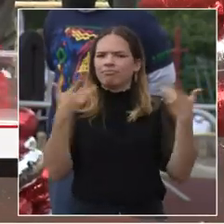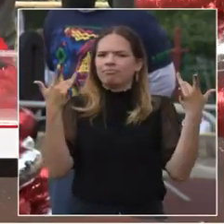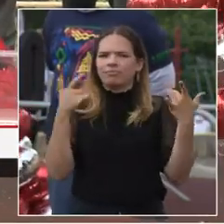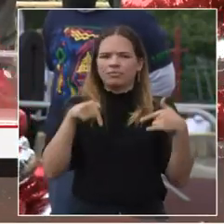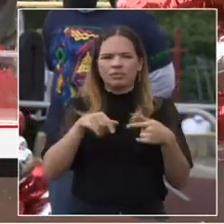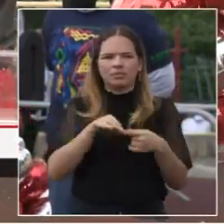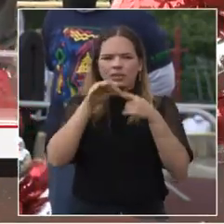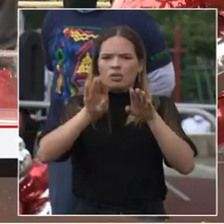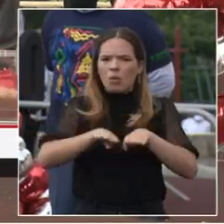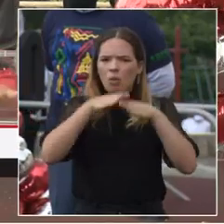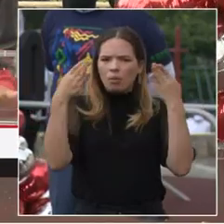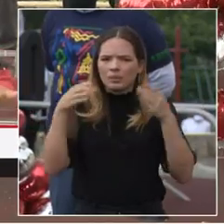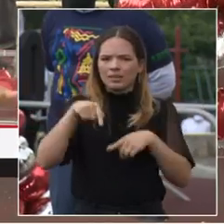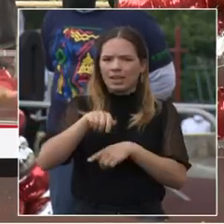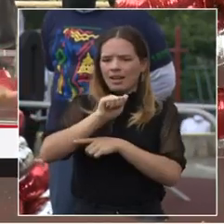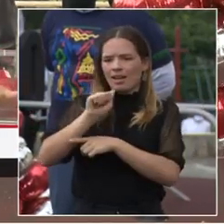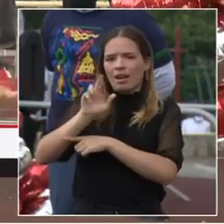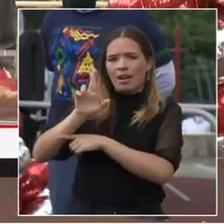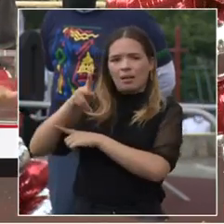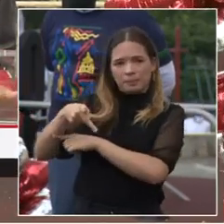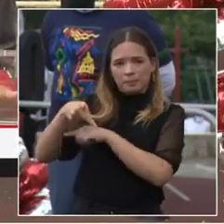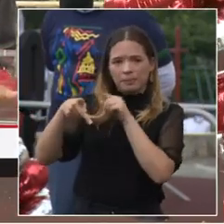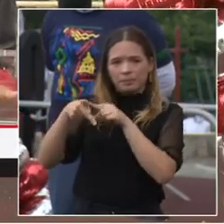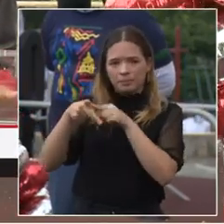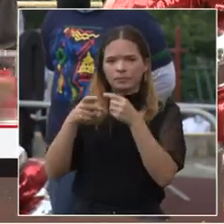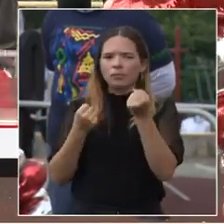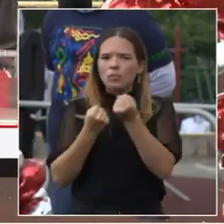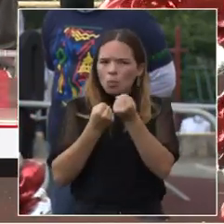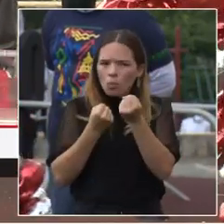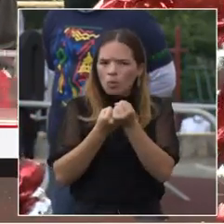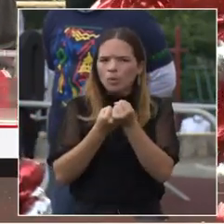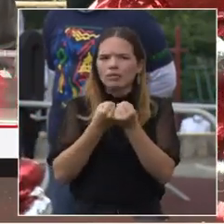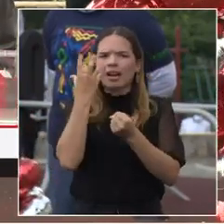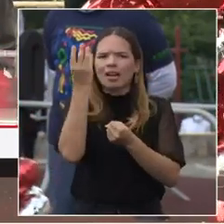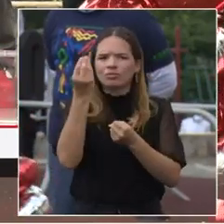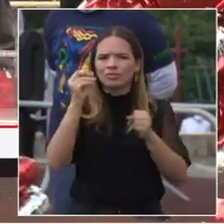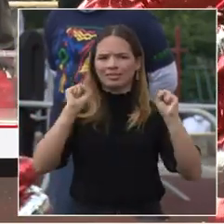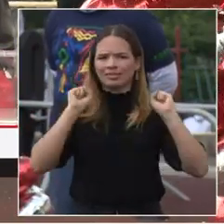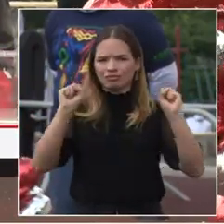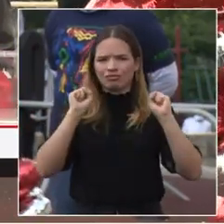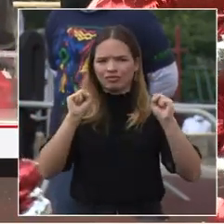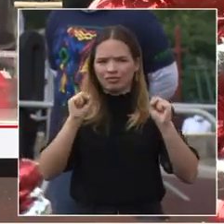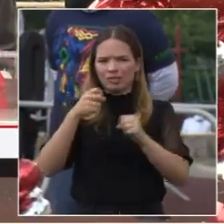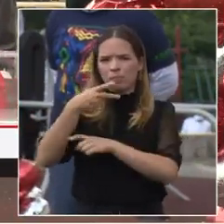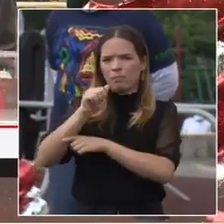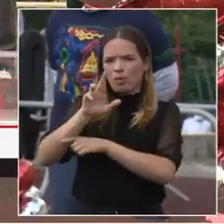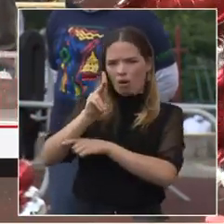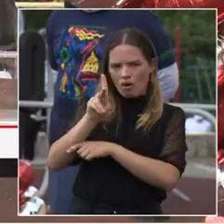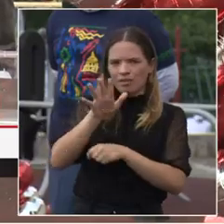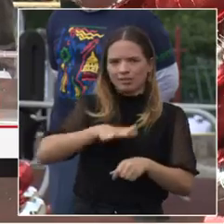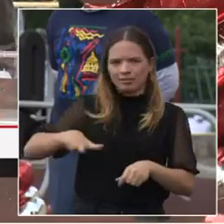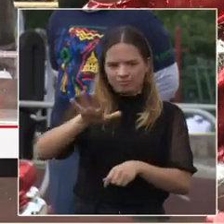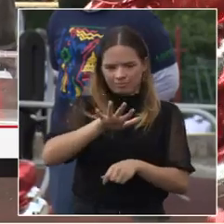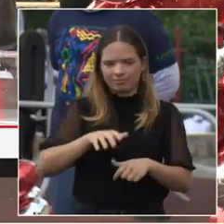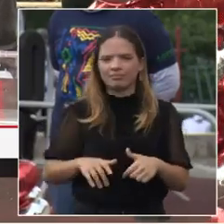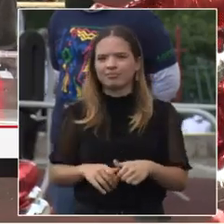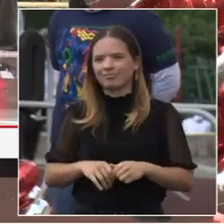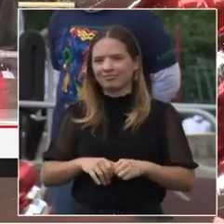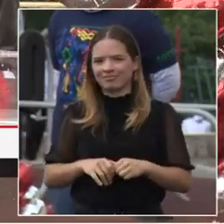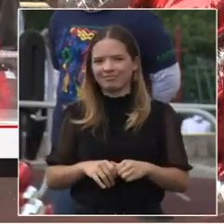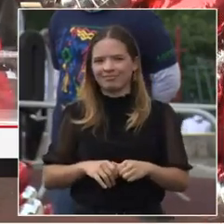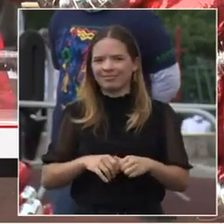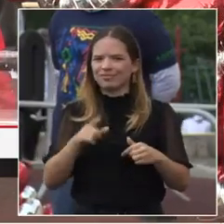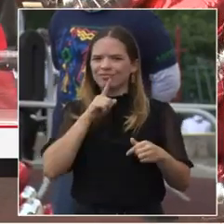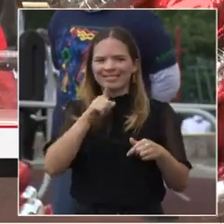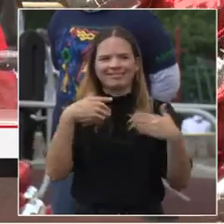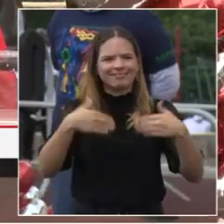this AARP-sponsored outdoor fitness park. We are thrilled that so many of the community leaders are here with us, including